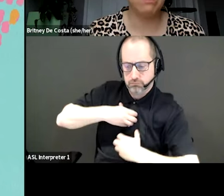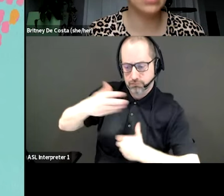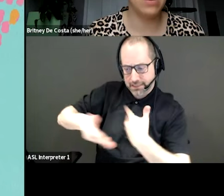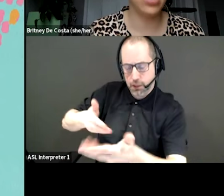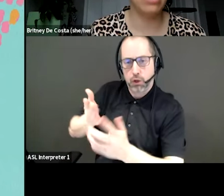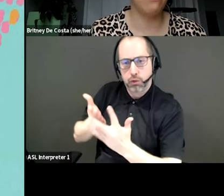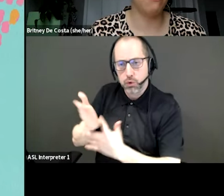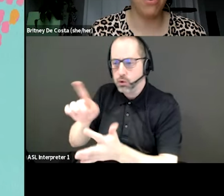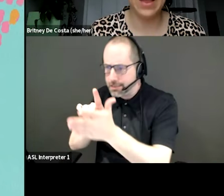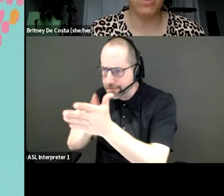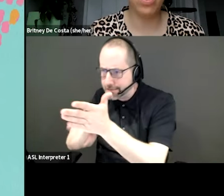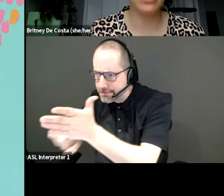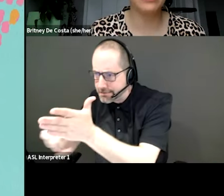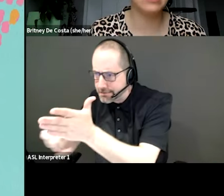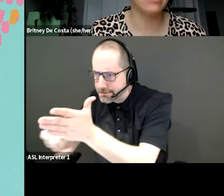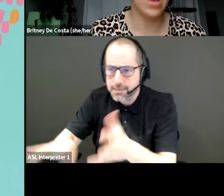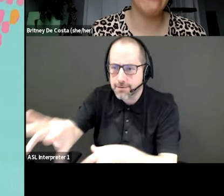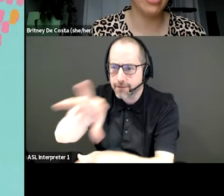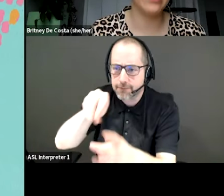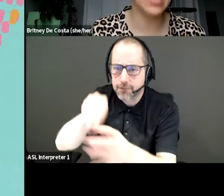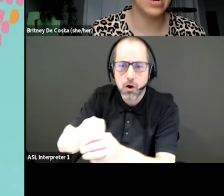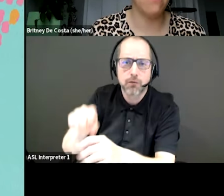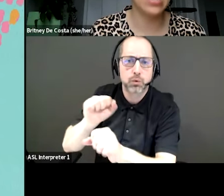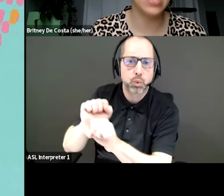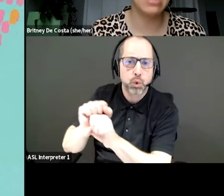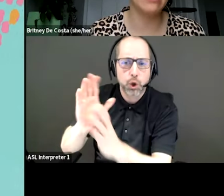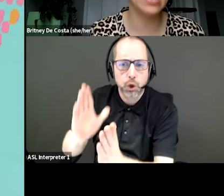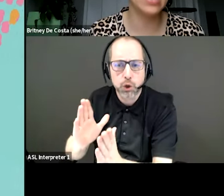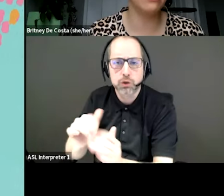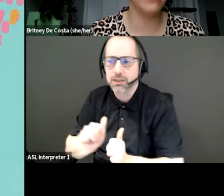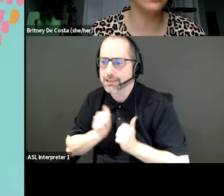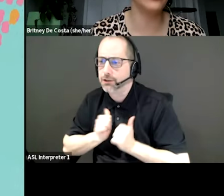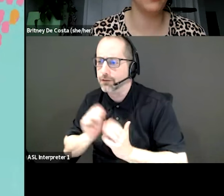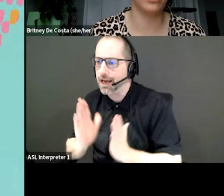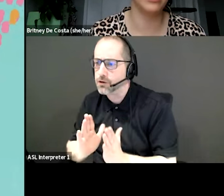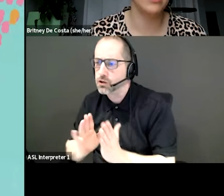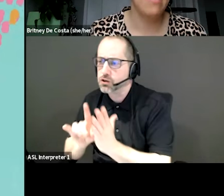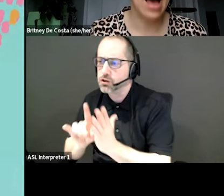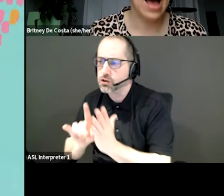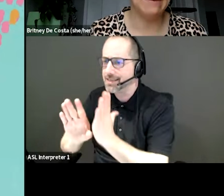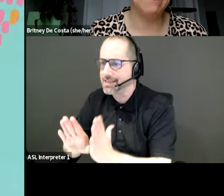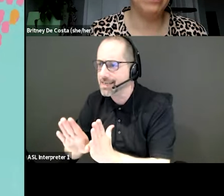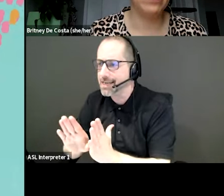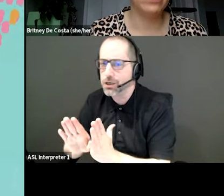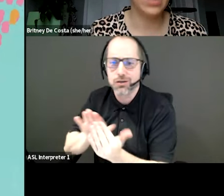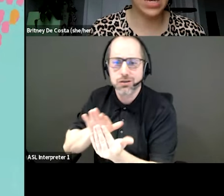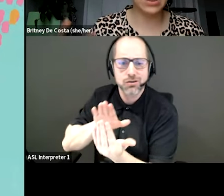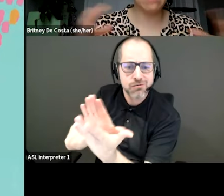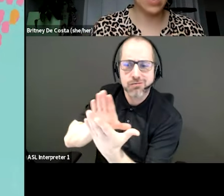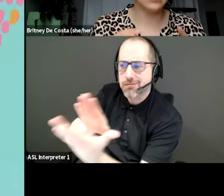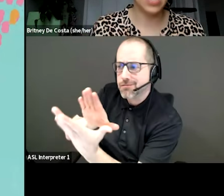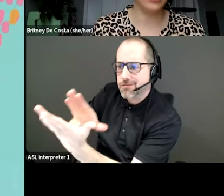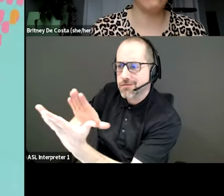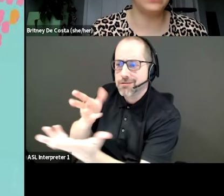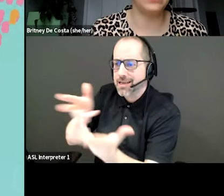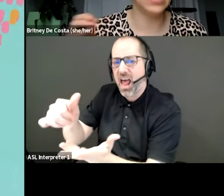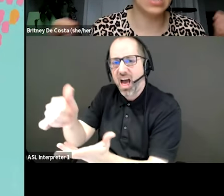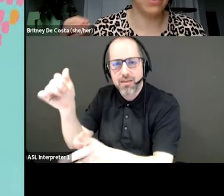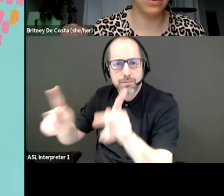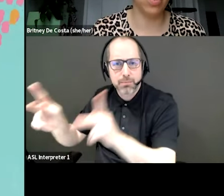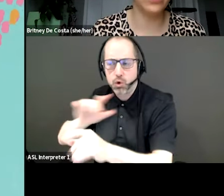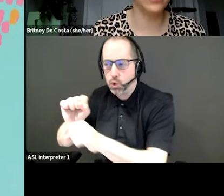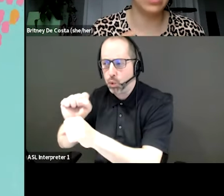with participation from frontline workers, survivors, and investigators, and other folks who work in the investigation